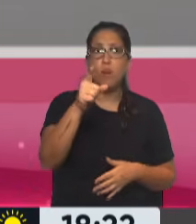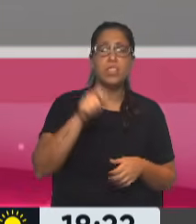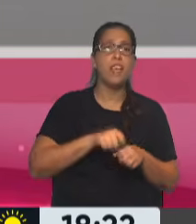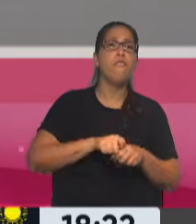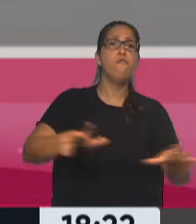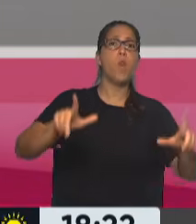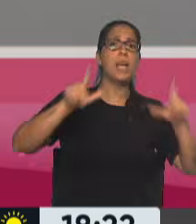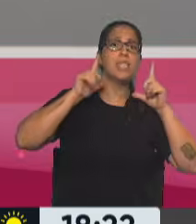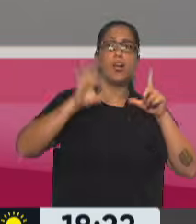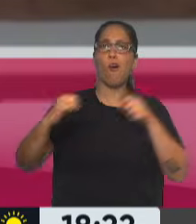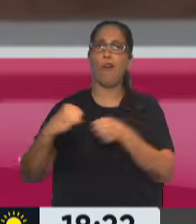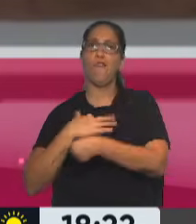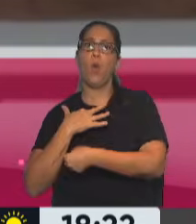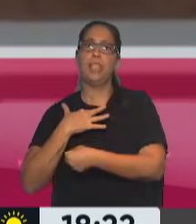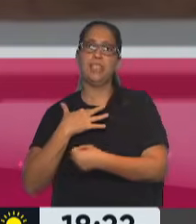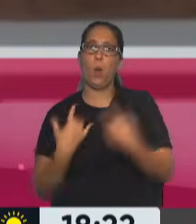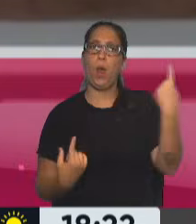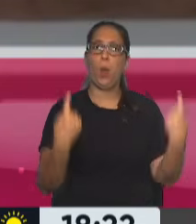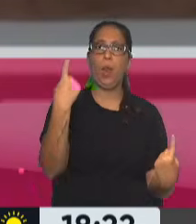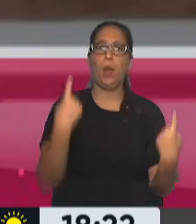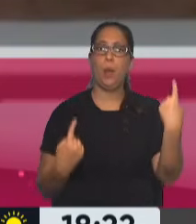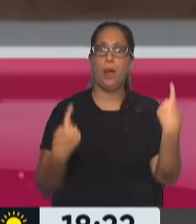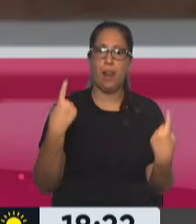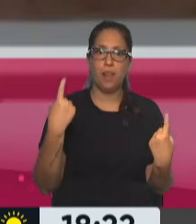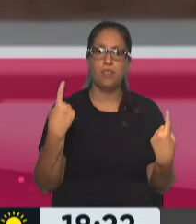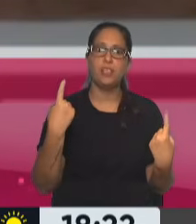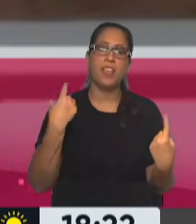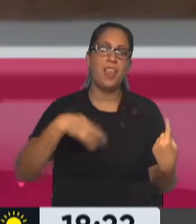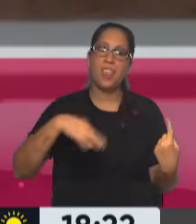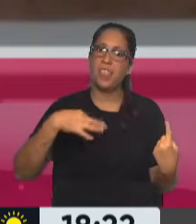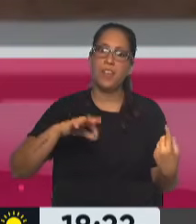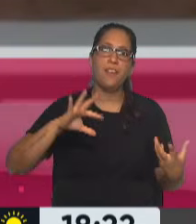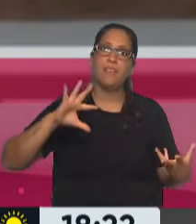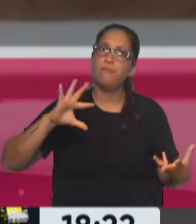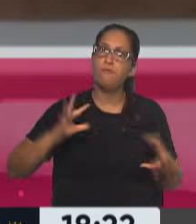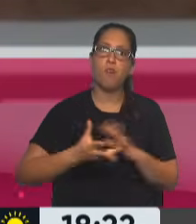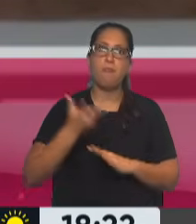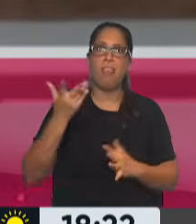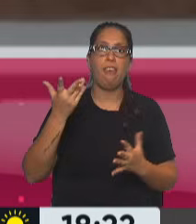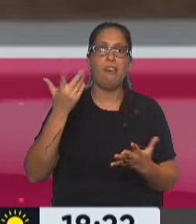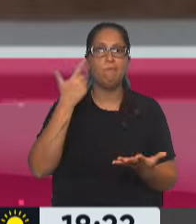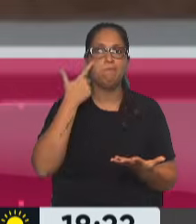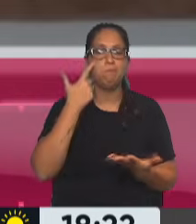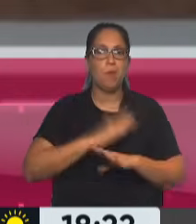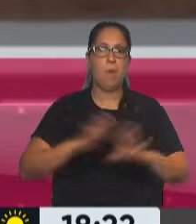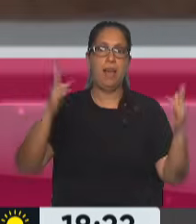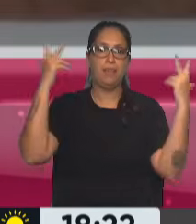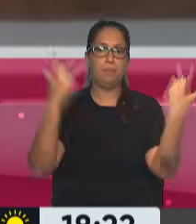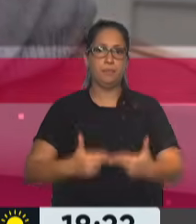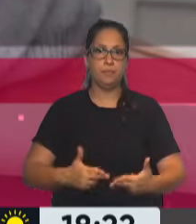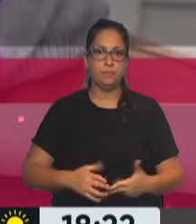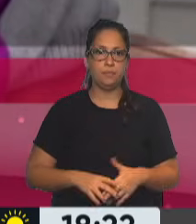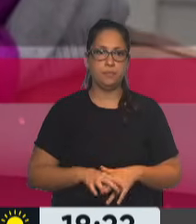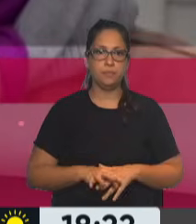this is an entire economy built on your data. And by getting you addicted to it, they're able to get something for free that they would otherwise have to pay